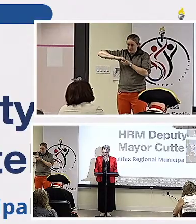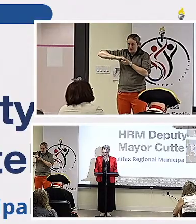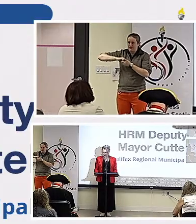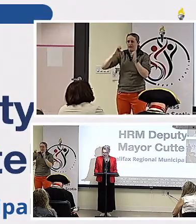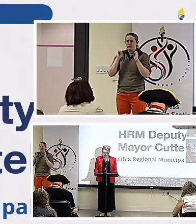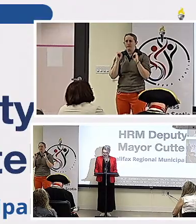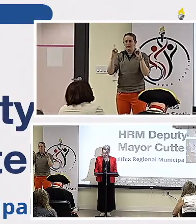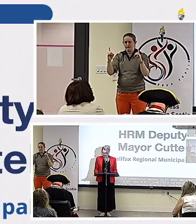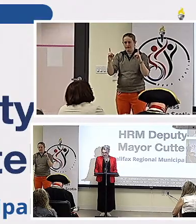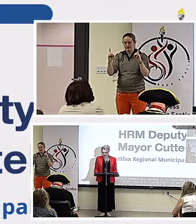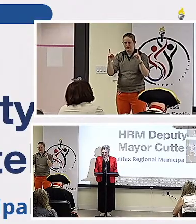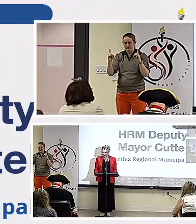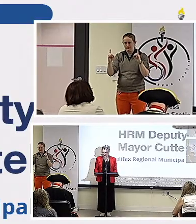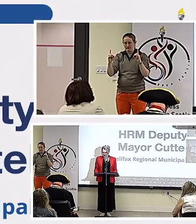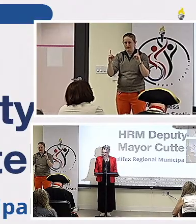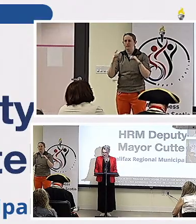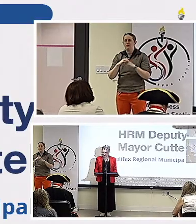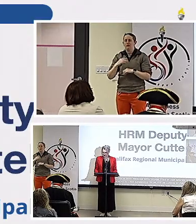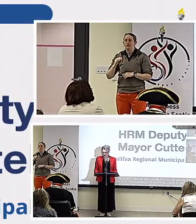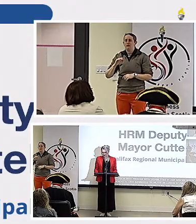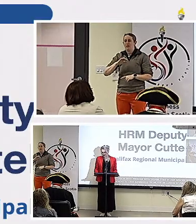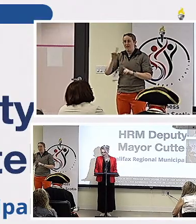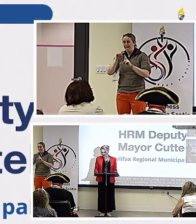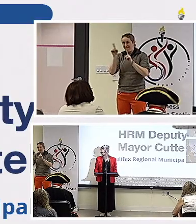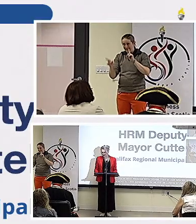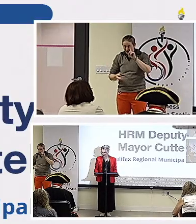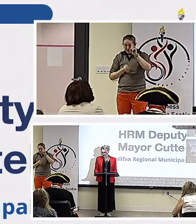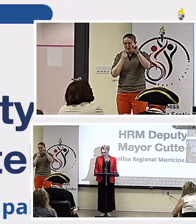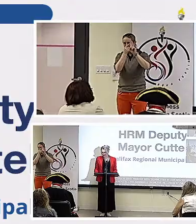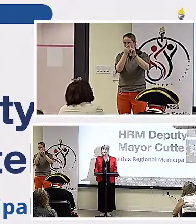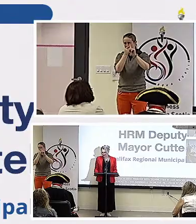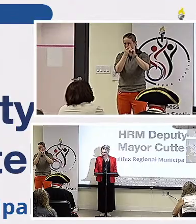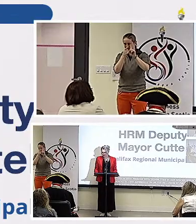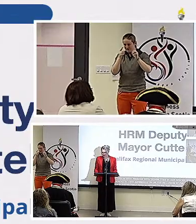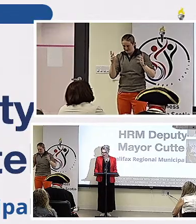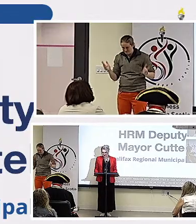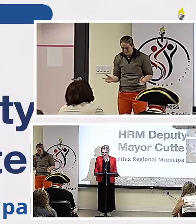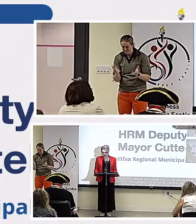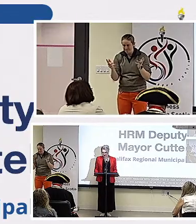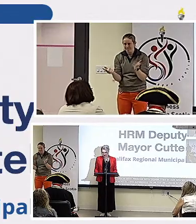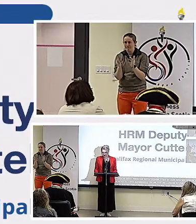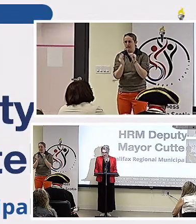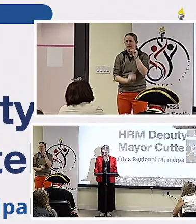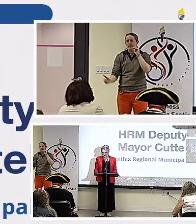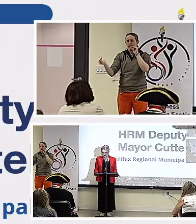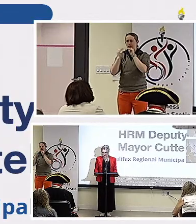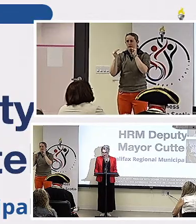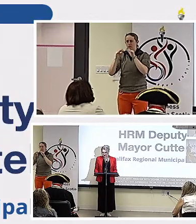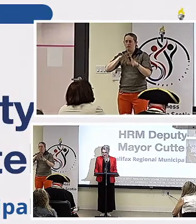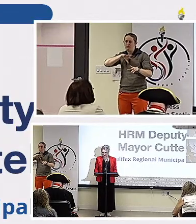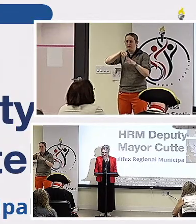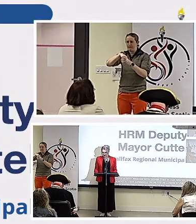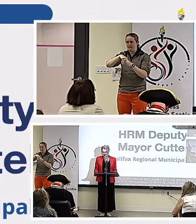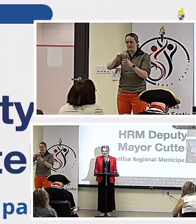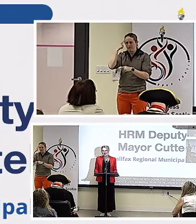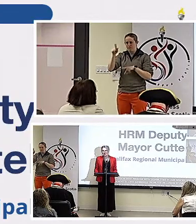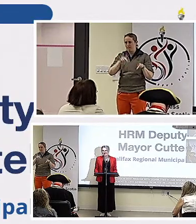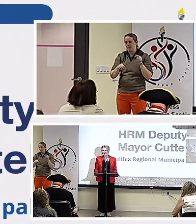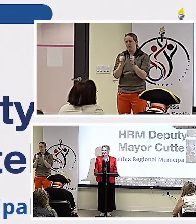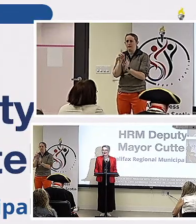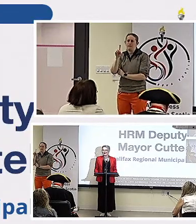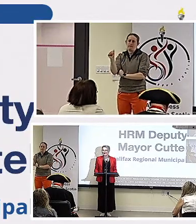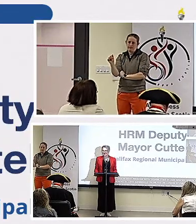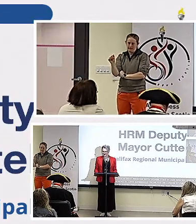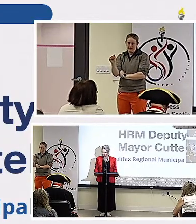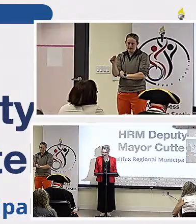campaign aims to foster an environment of equal participation for persons with disabilities